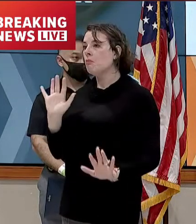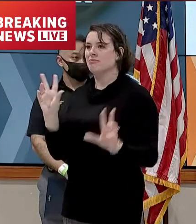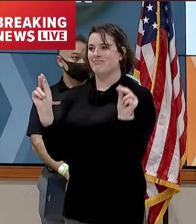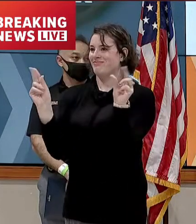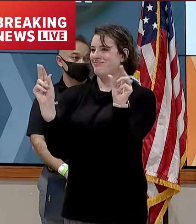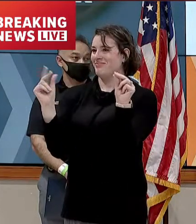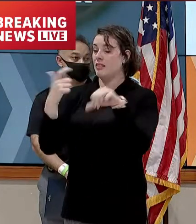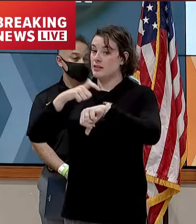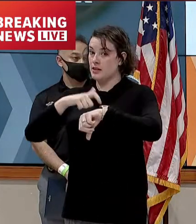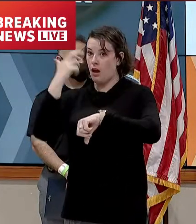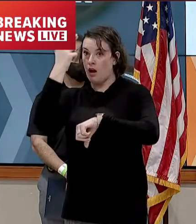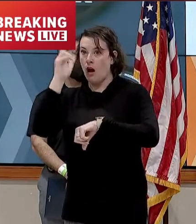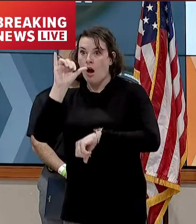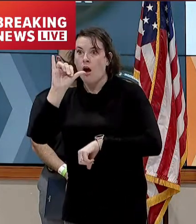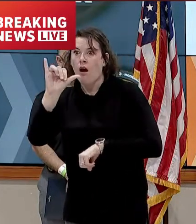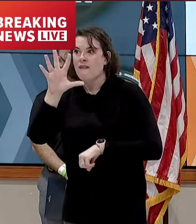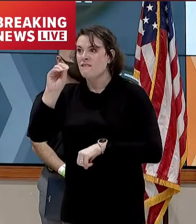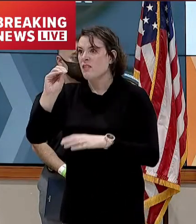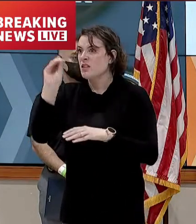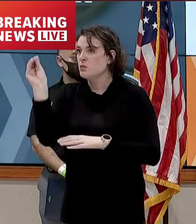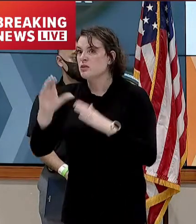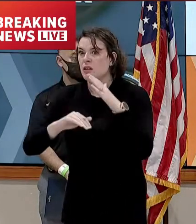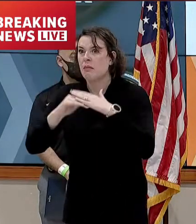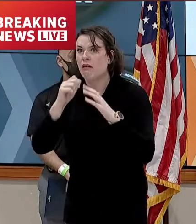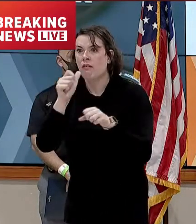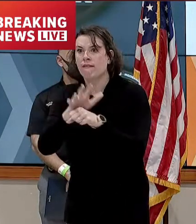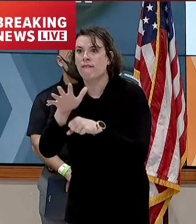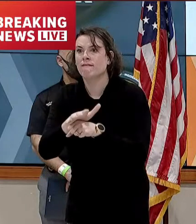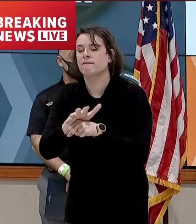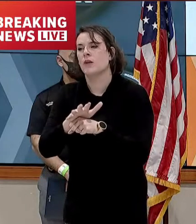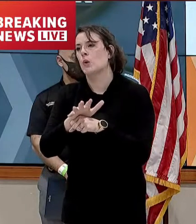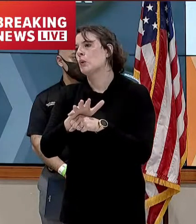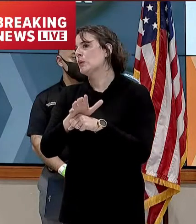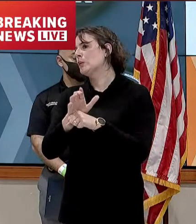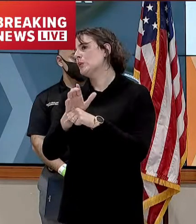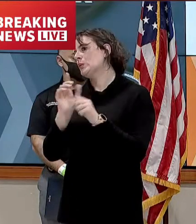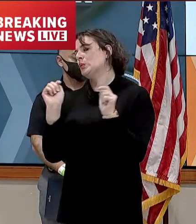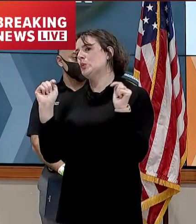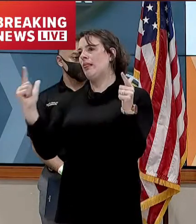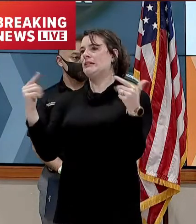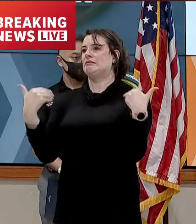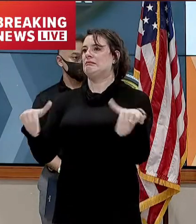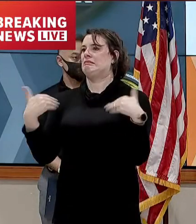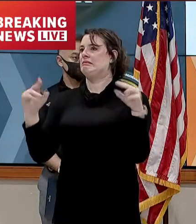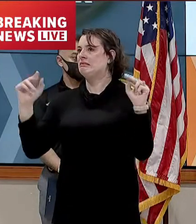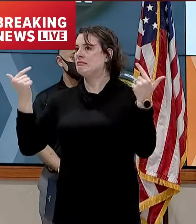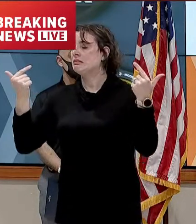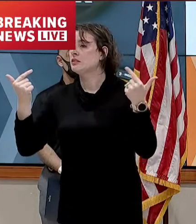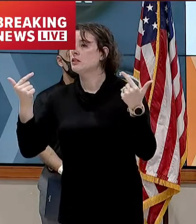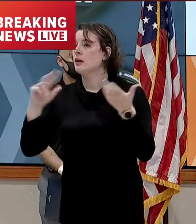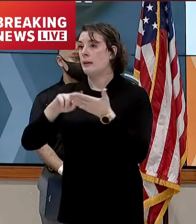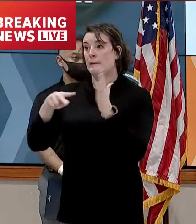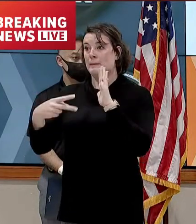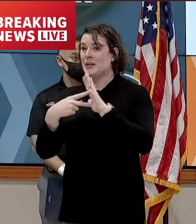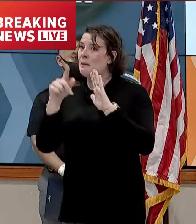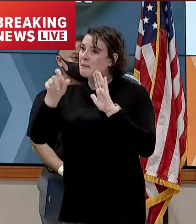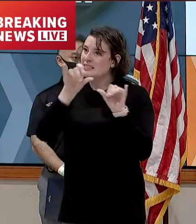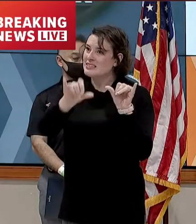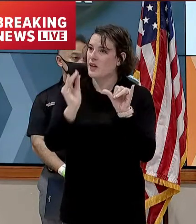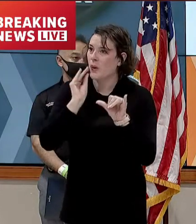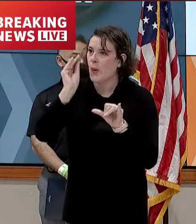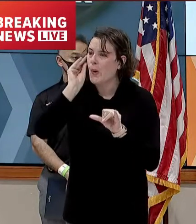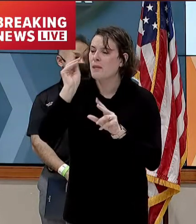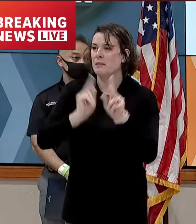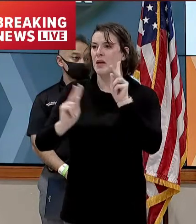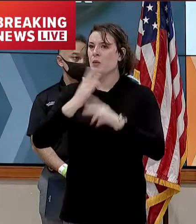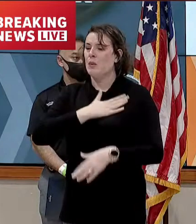the time we realize that 50% capacity doesn't work, it'll be too late. And that's why I'm asking folks to stay home, and I'm asking